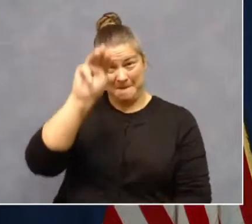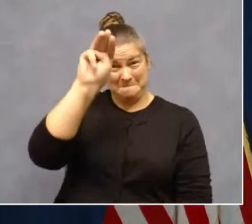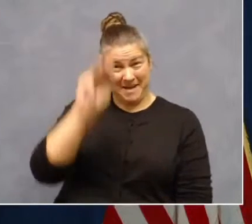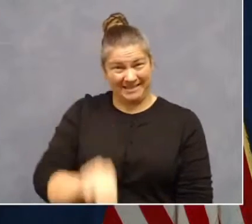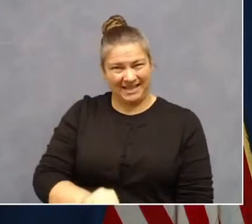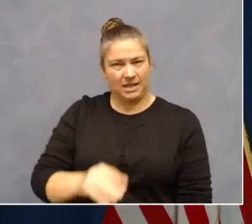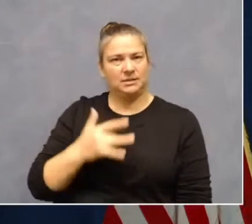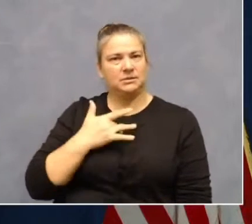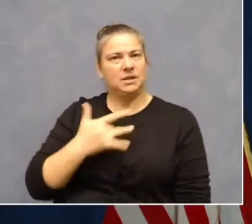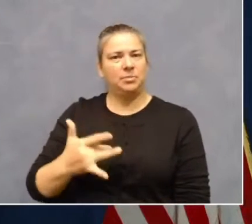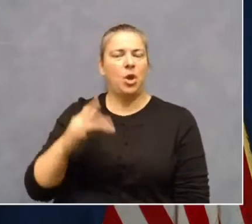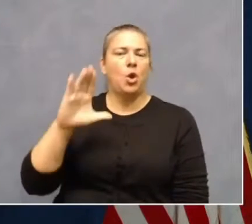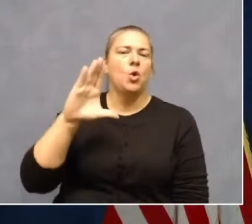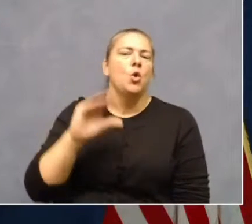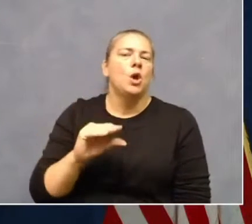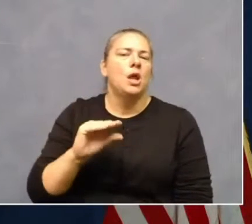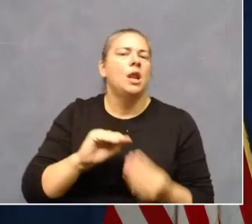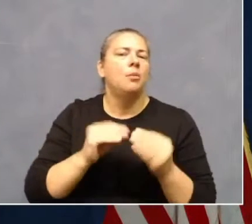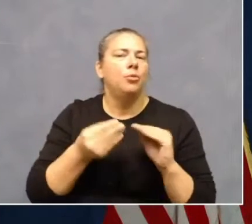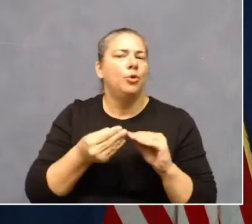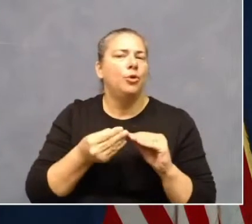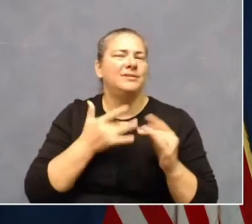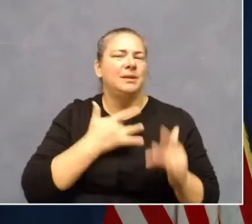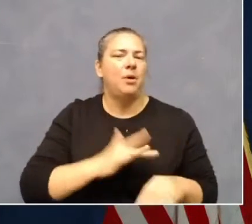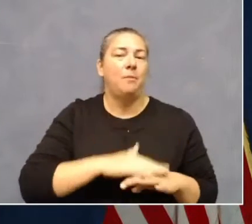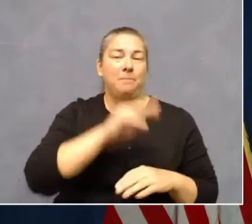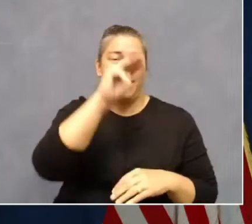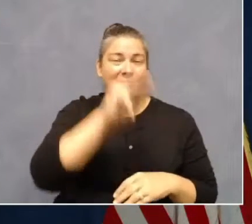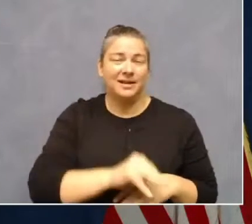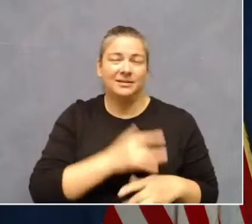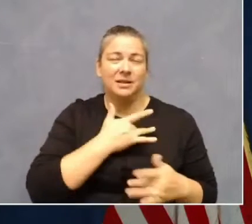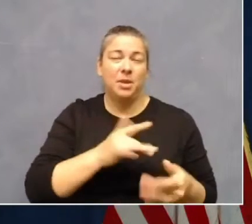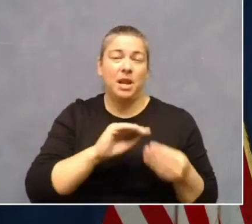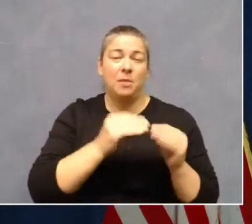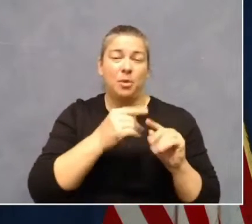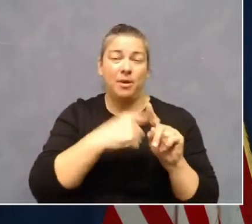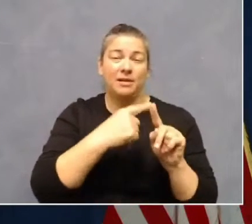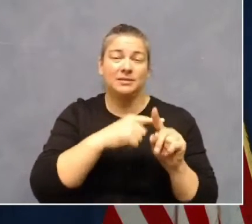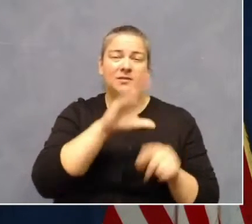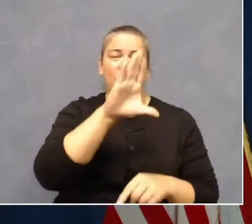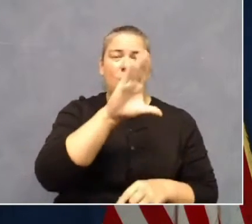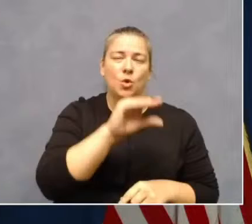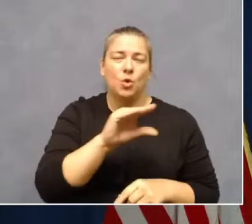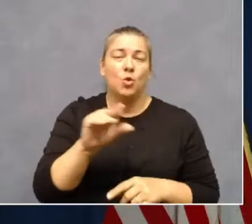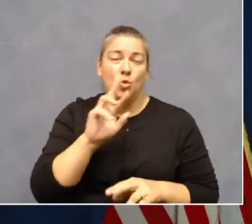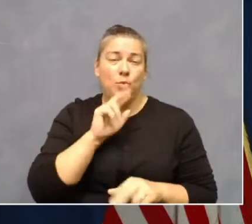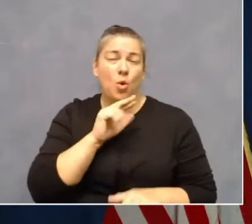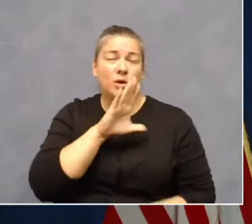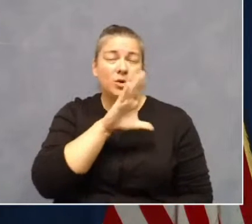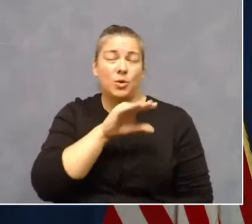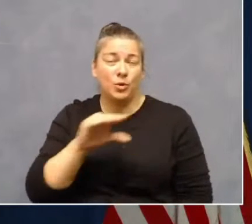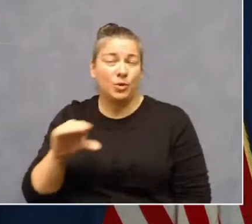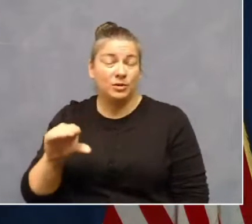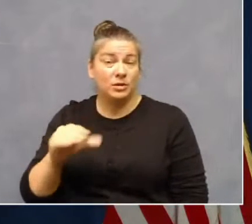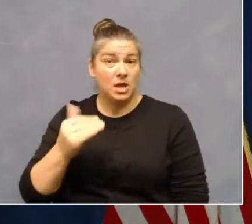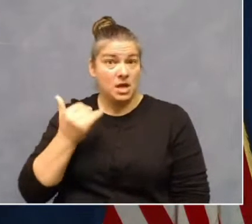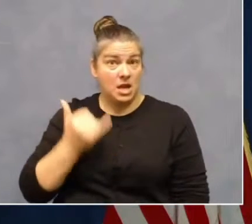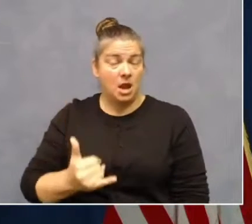fewer reports that come in. This is a significantly higher